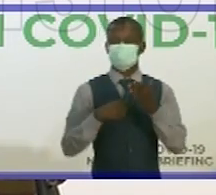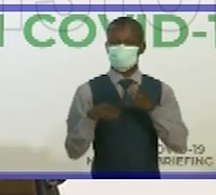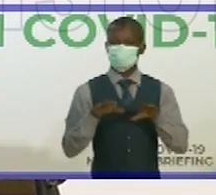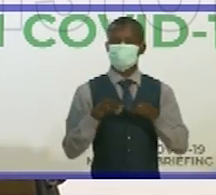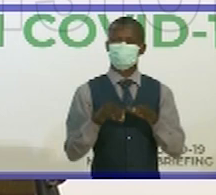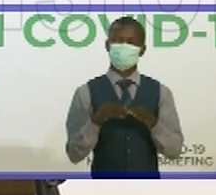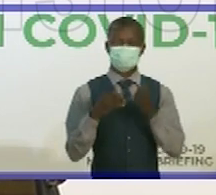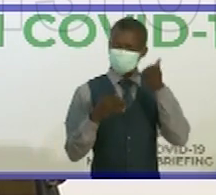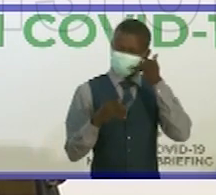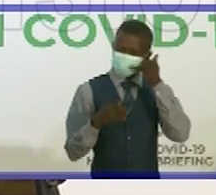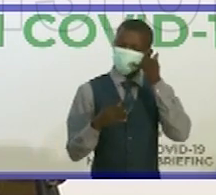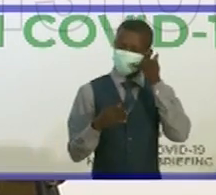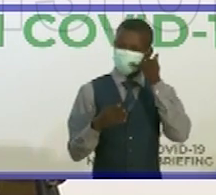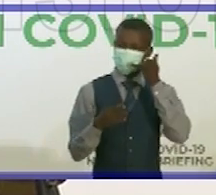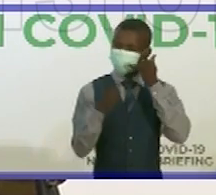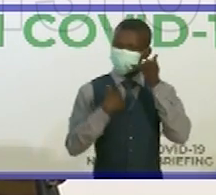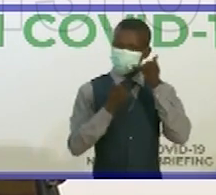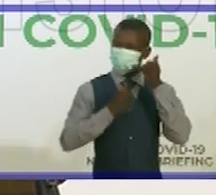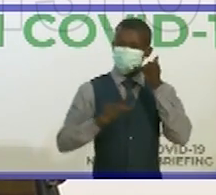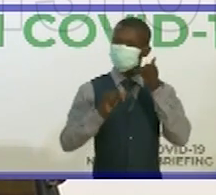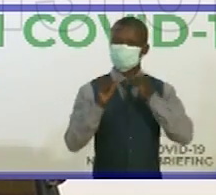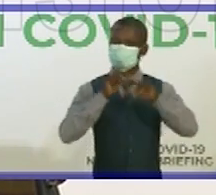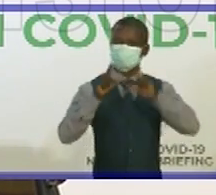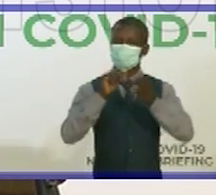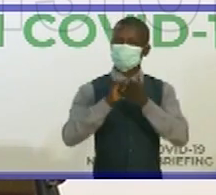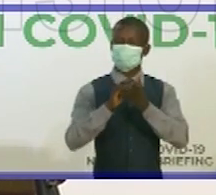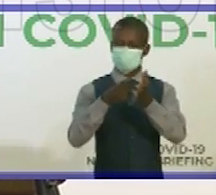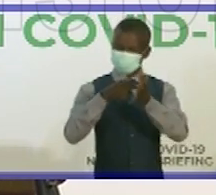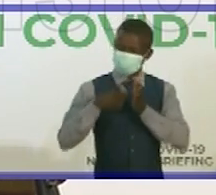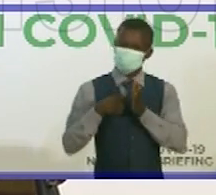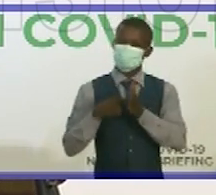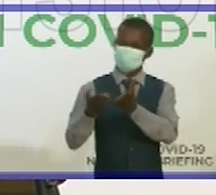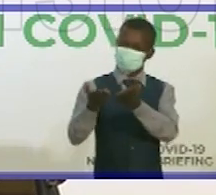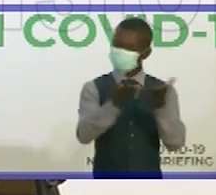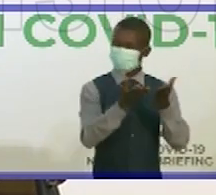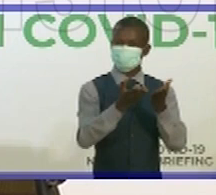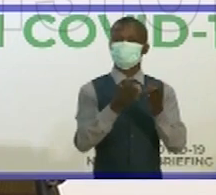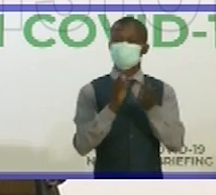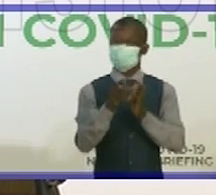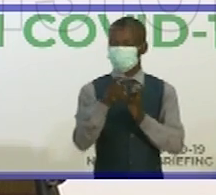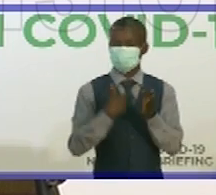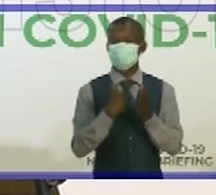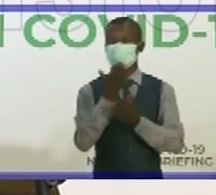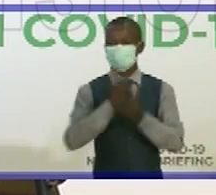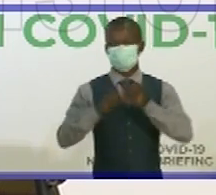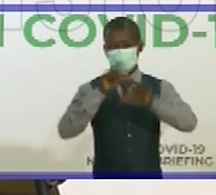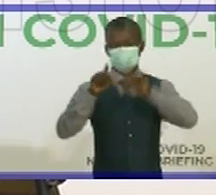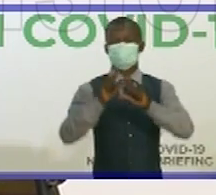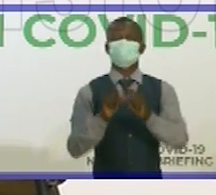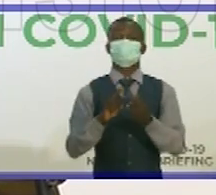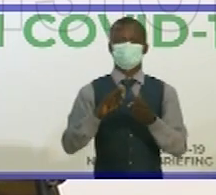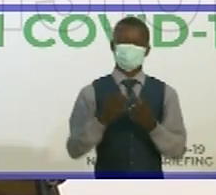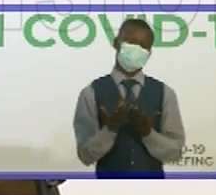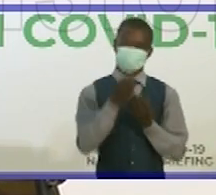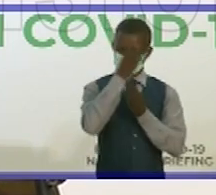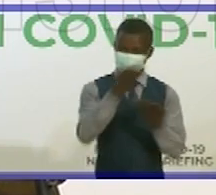advice, check your symptoms, see whether you require evacuation. If you do, then refer you on to the relevant state. We